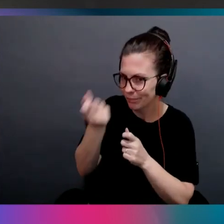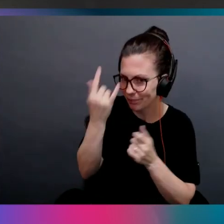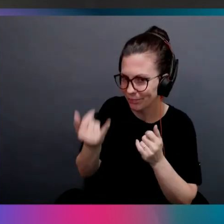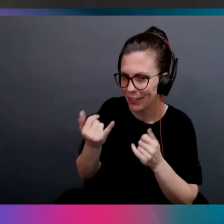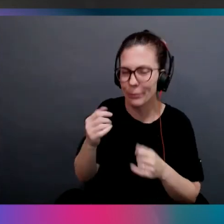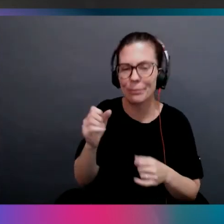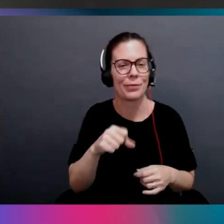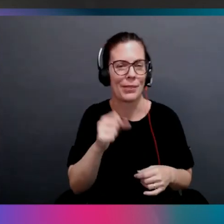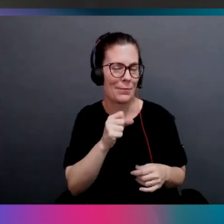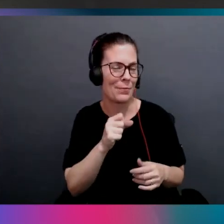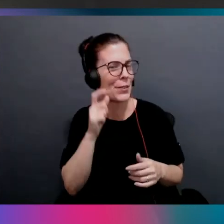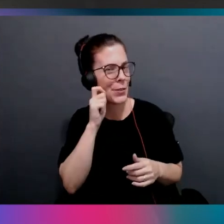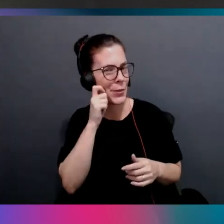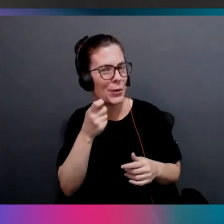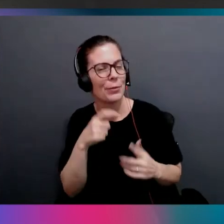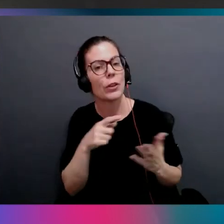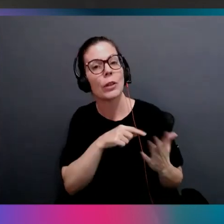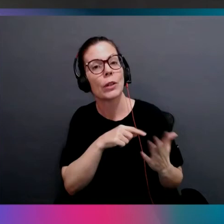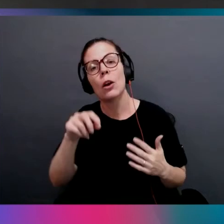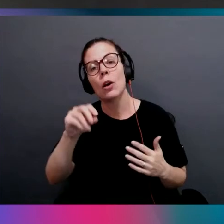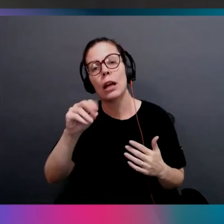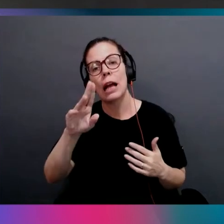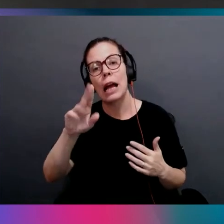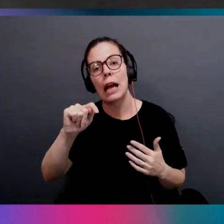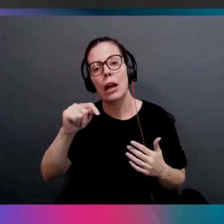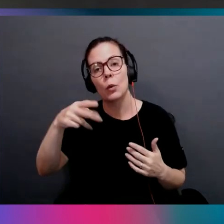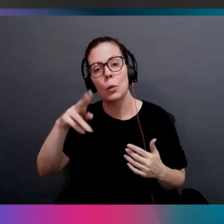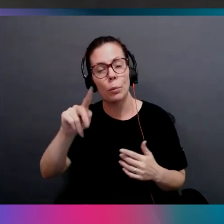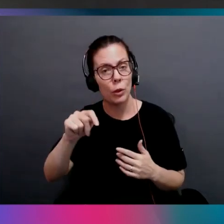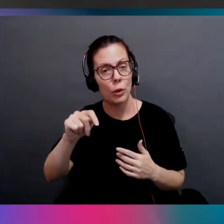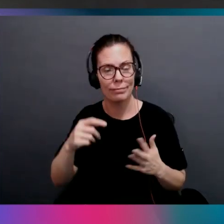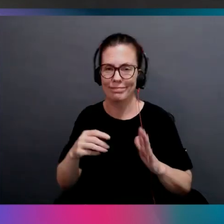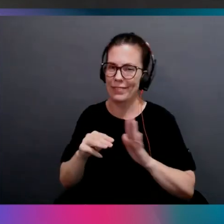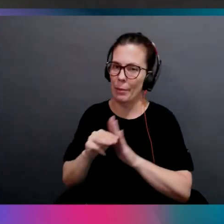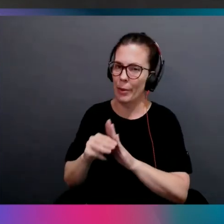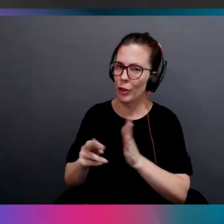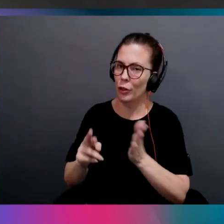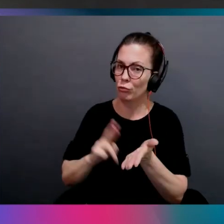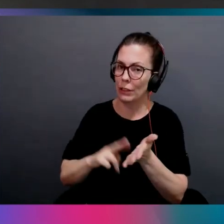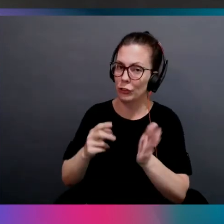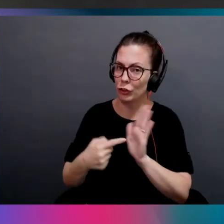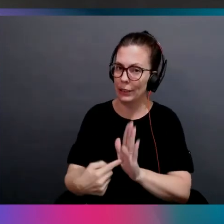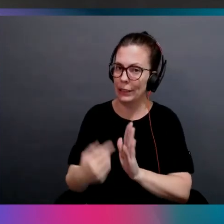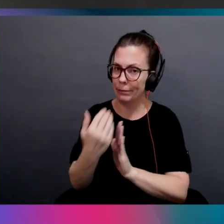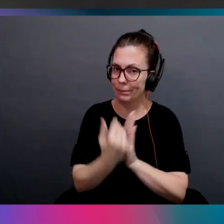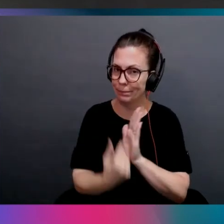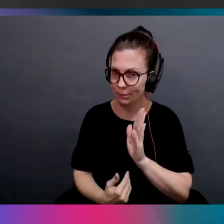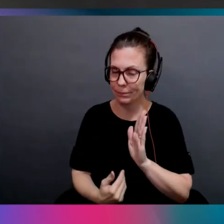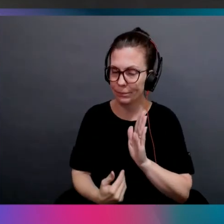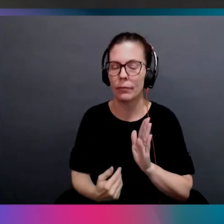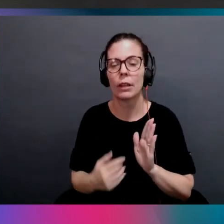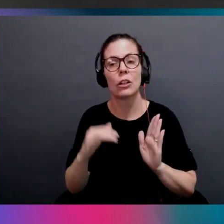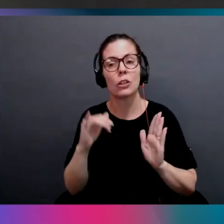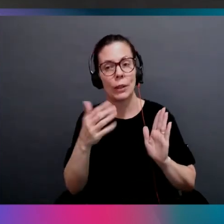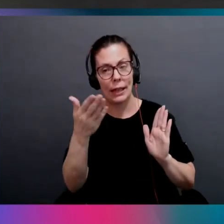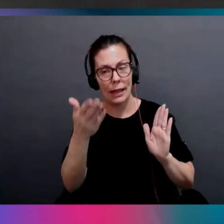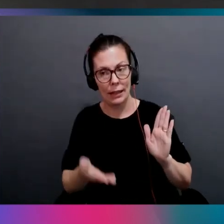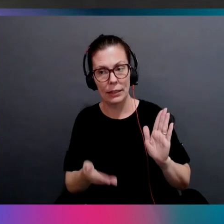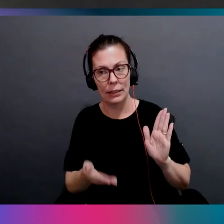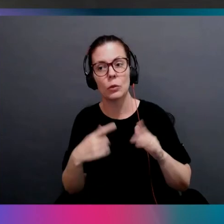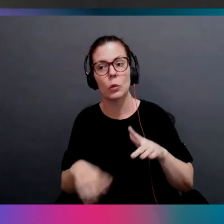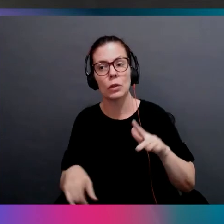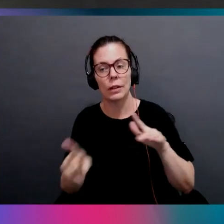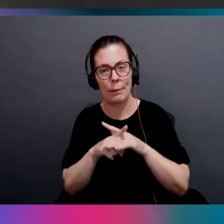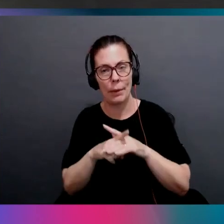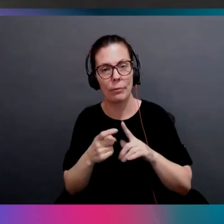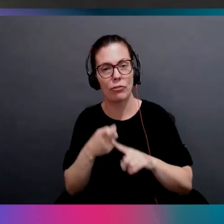to go back and look at some of the output of that. One of the things is that model registry. Okay. Okay. So this was the model registry that came out of